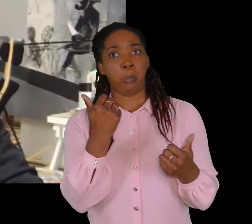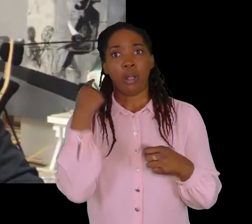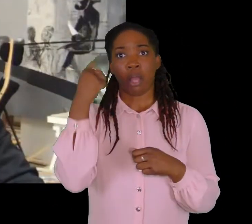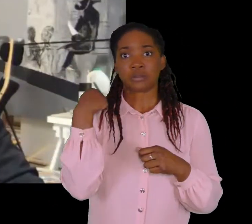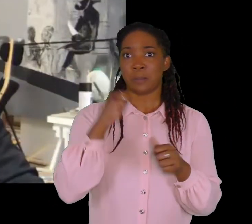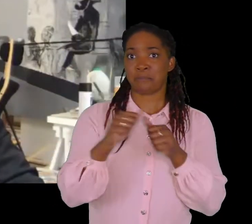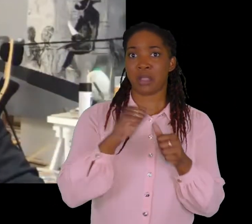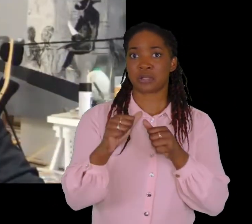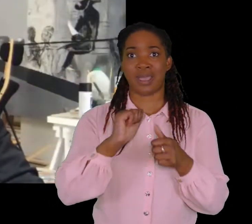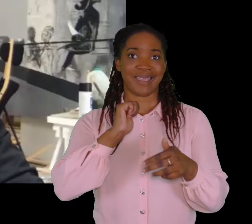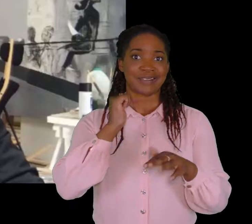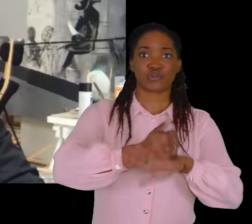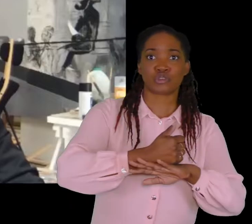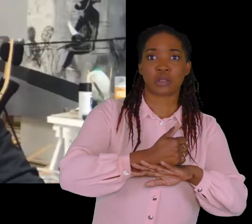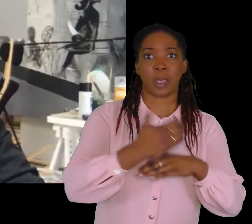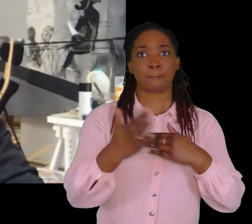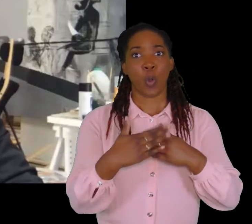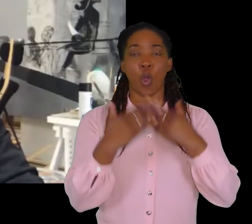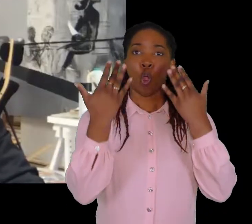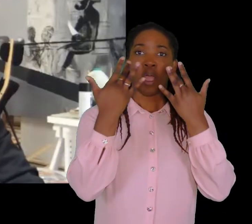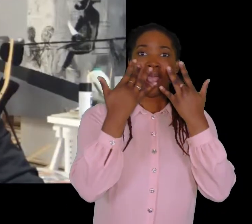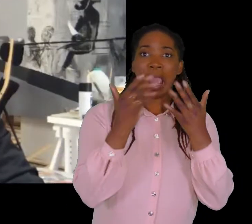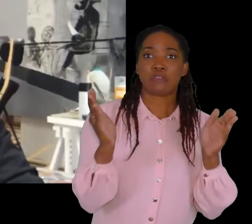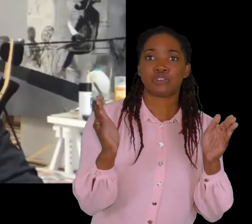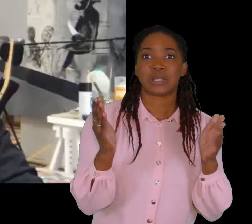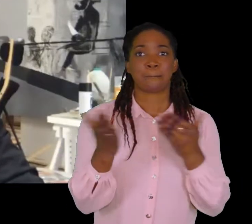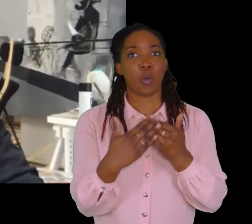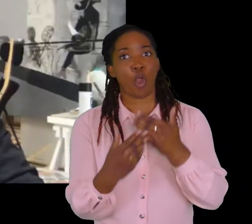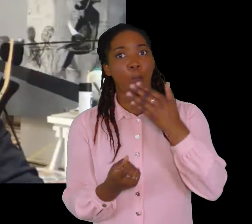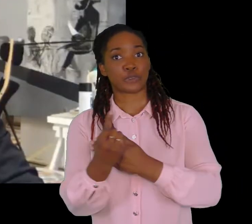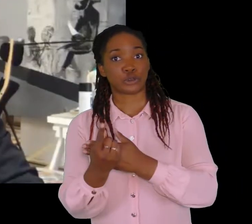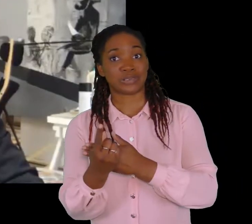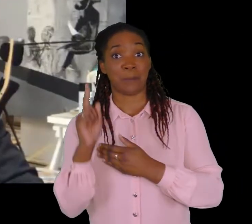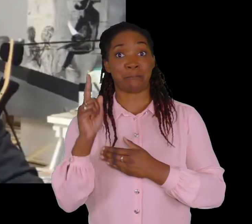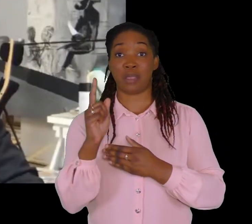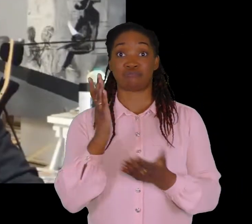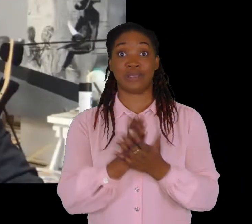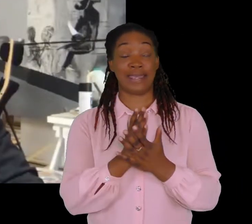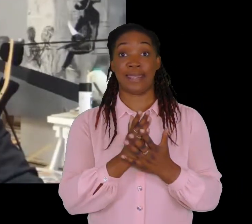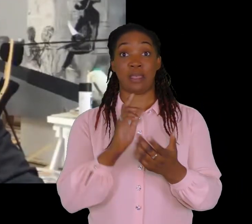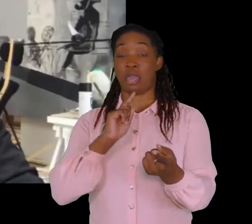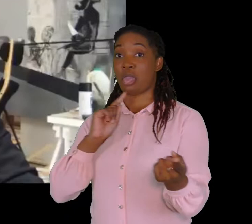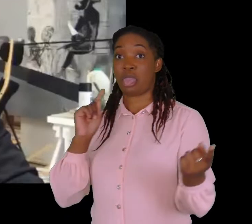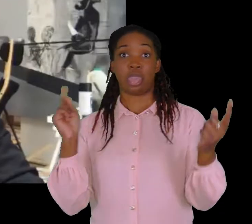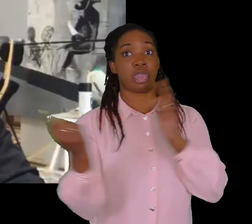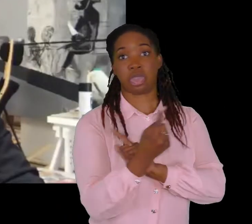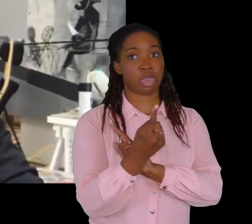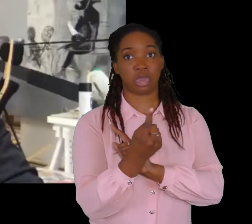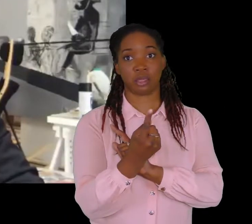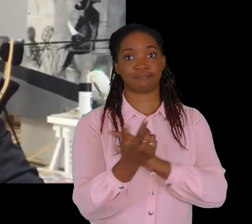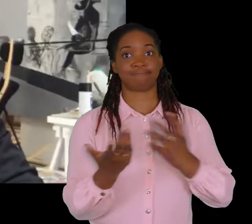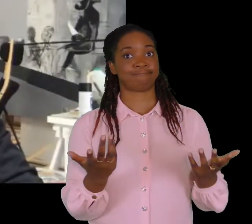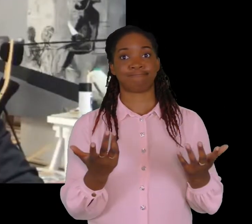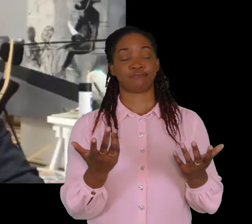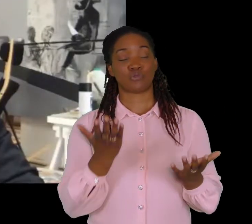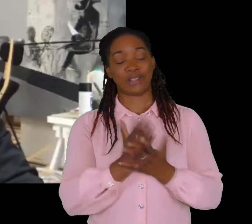better infrastructurally developed, more galleries, more opportunities for artists. But what I found was totally contrary. So